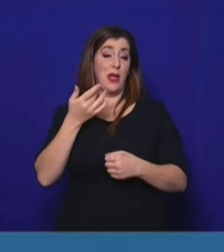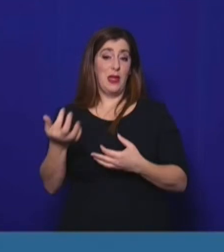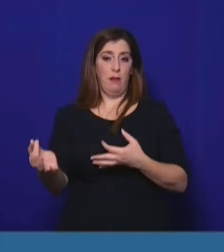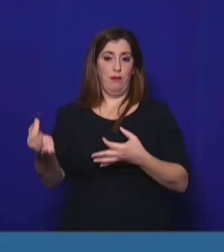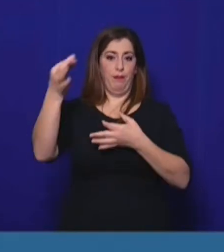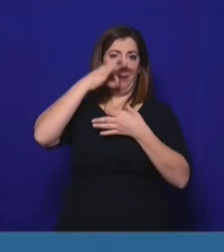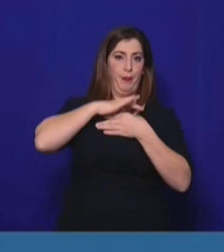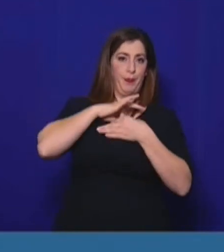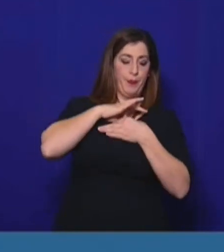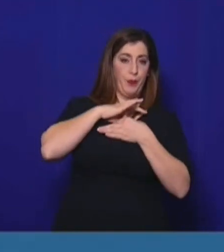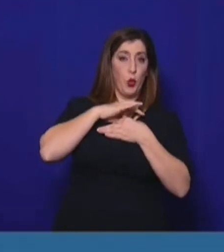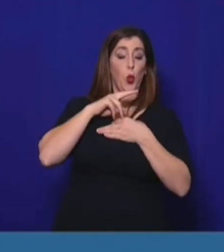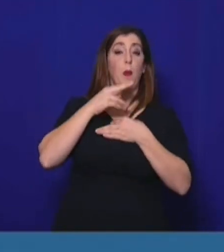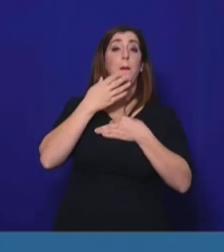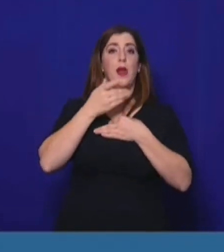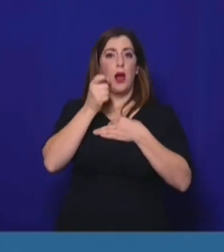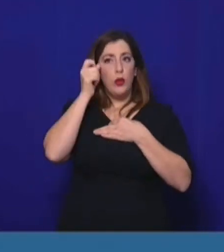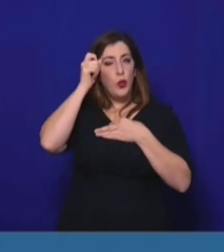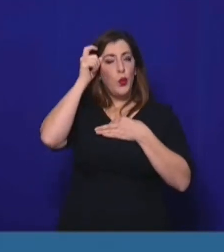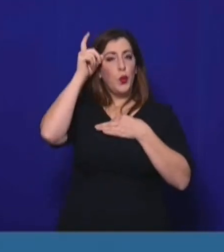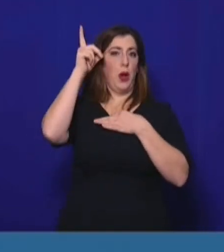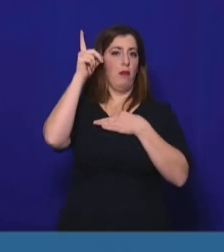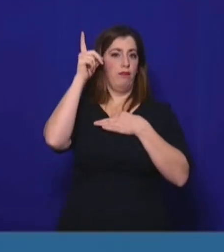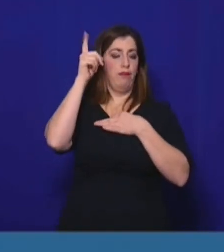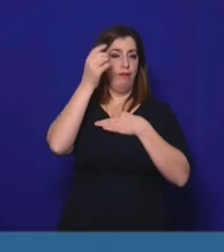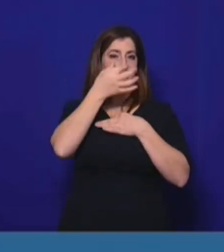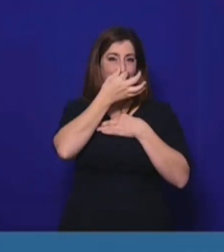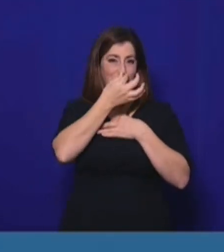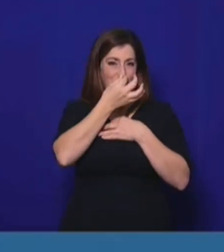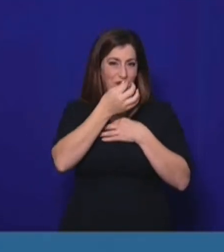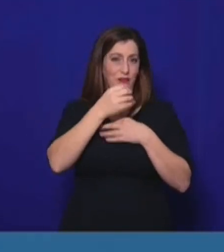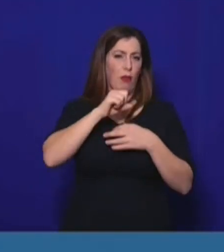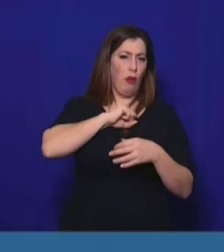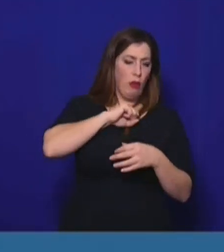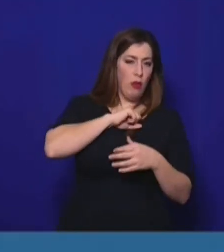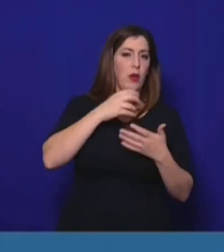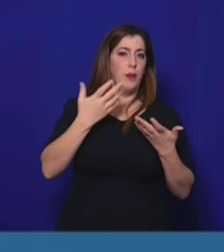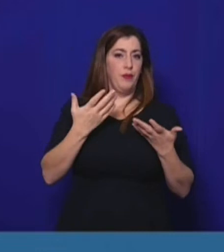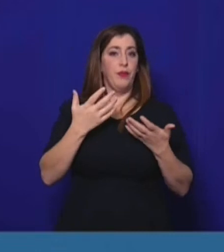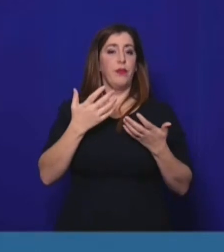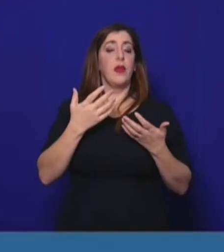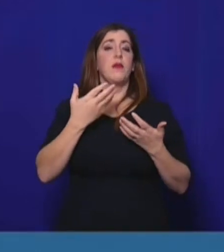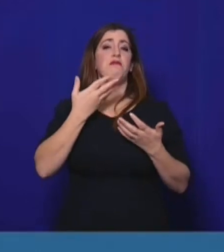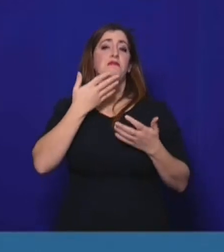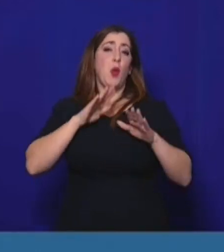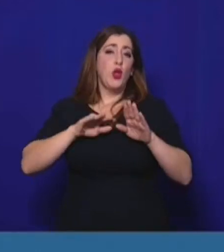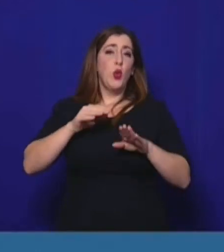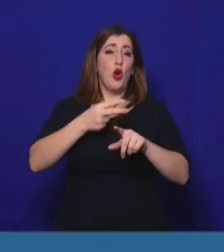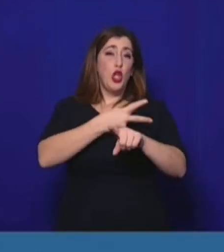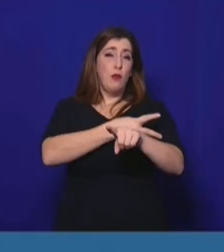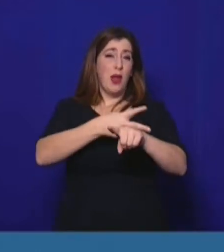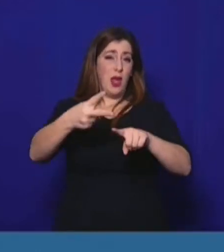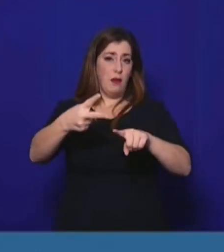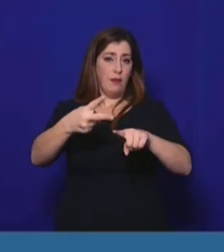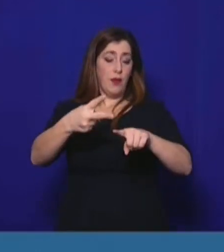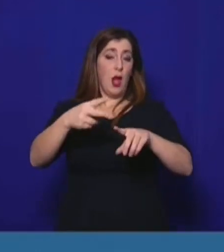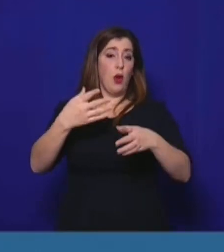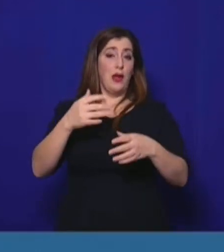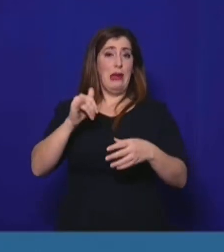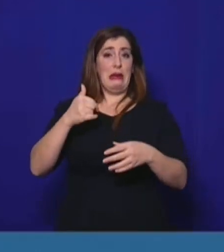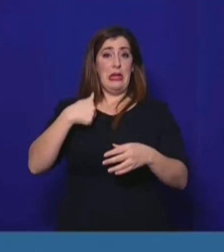mal-virus sakemm il-massimu li jistgħu joħorġu s-sintomi u allura li aħna naqbdu l-każijiet huwa ta' 14-il ġurnata.